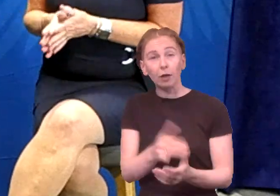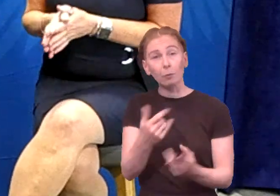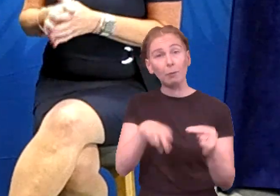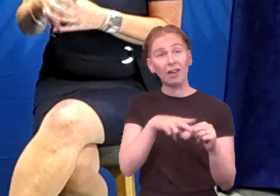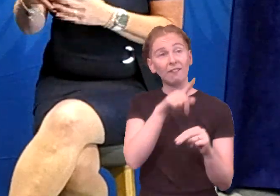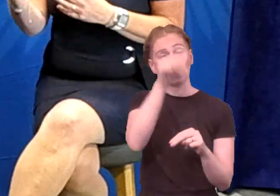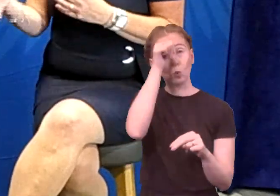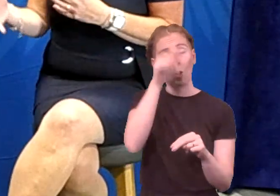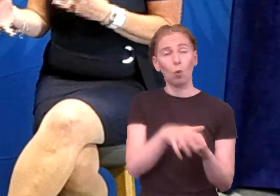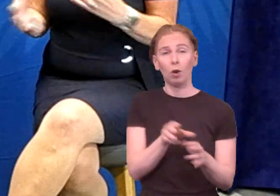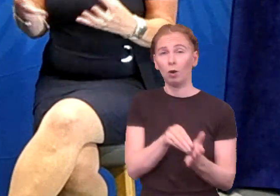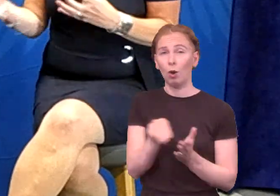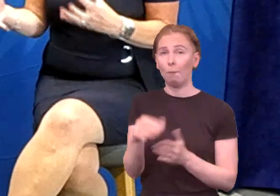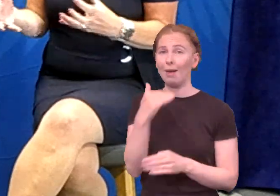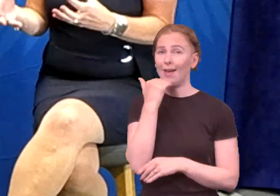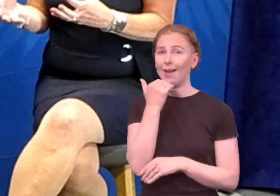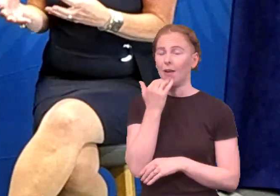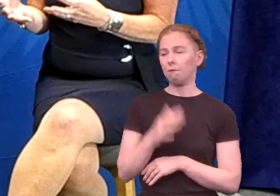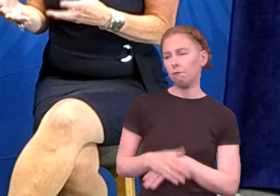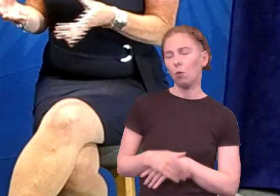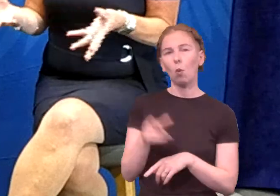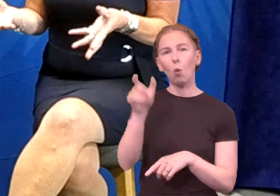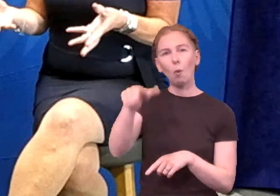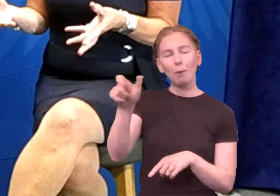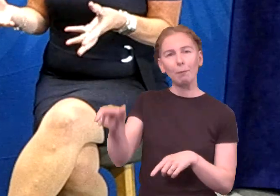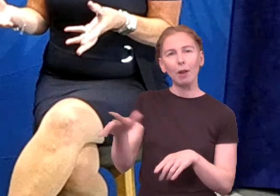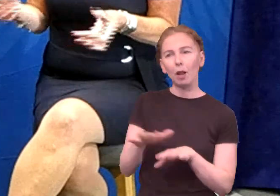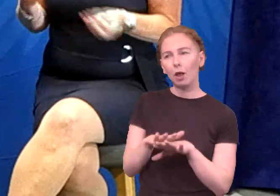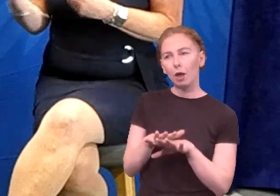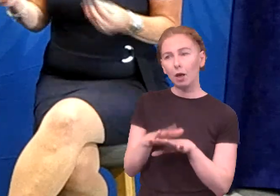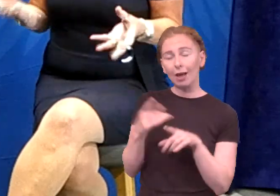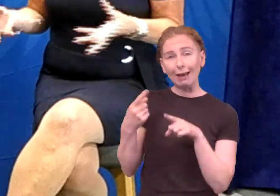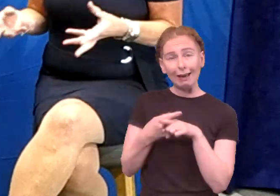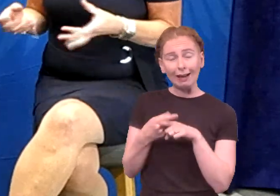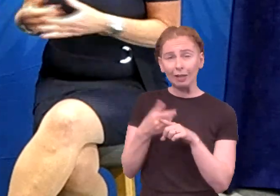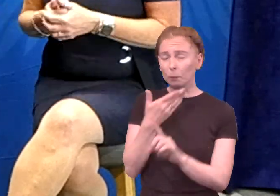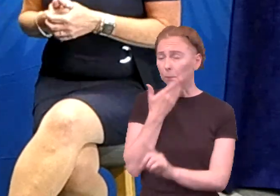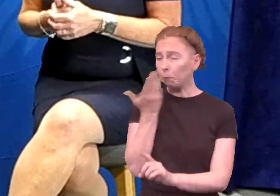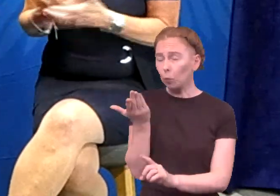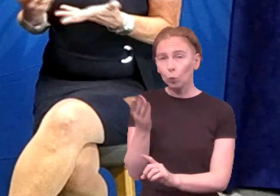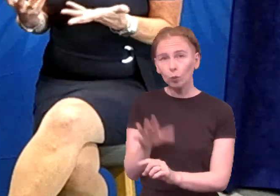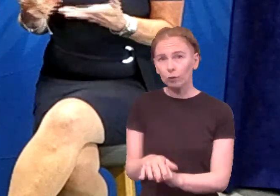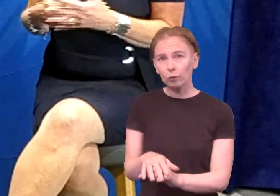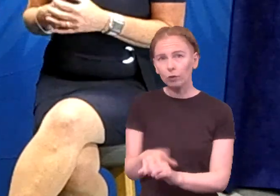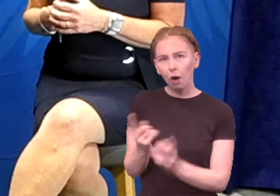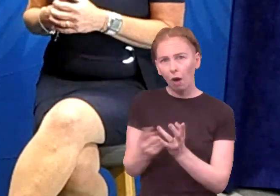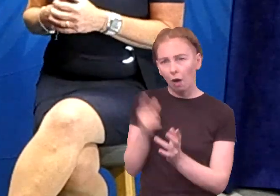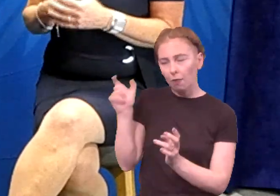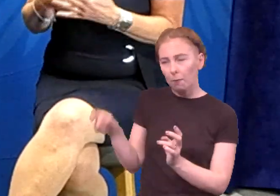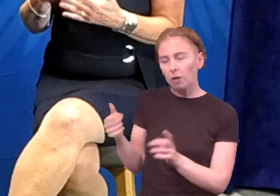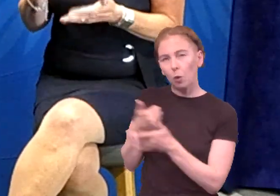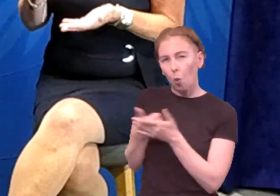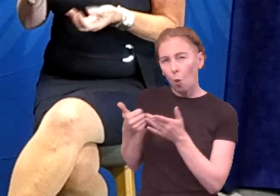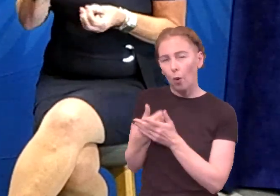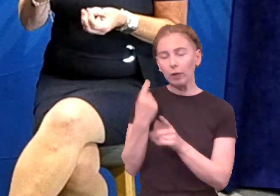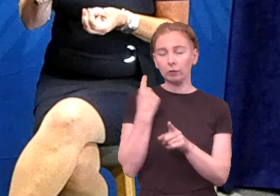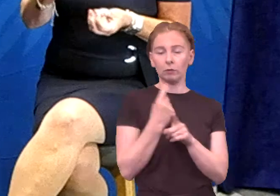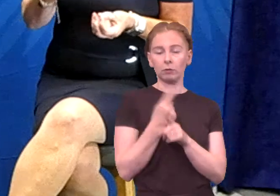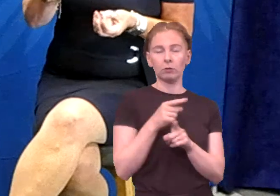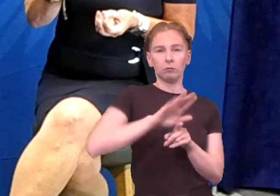should be, or the people still aren't speaking any English. Somebody's talking for them. It's